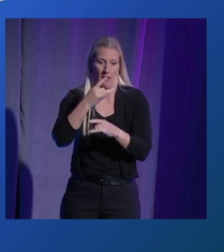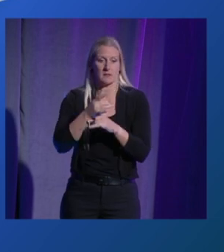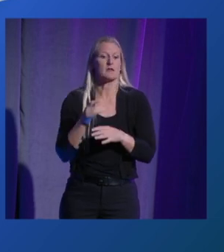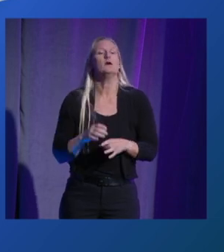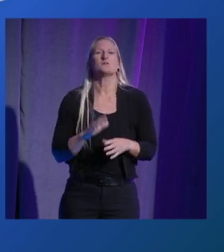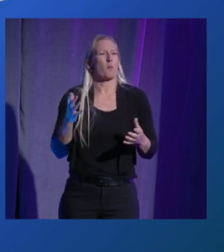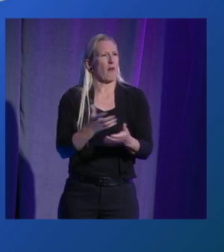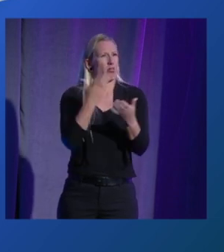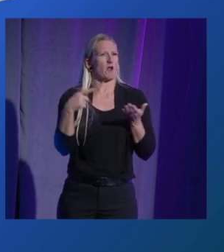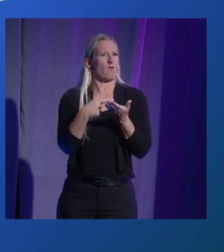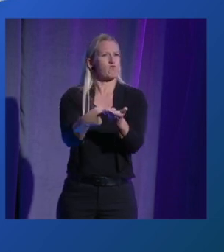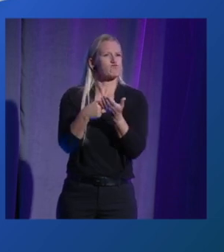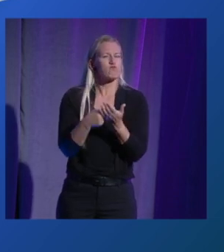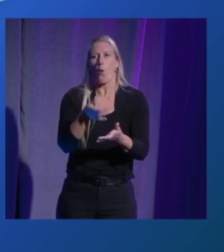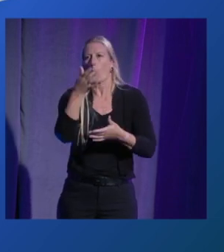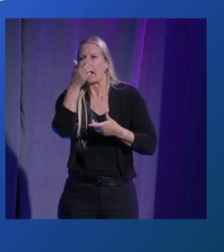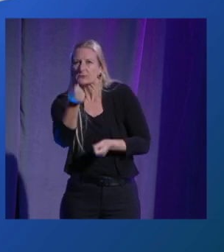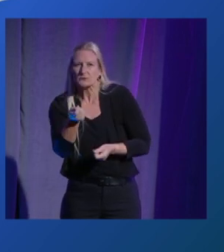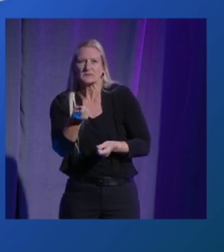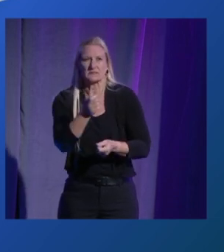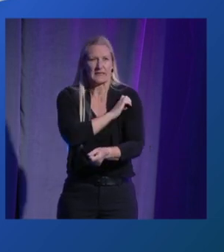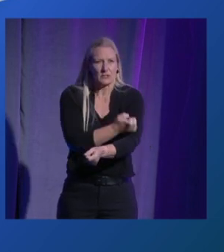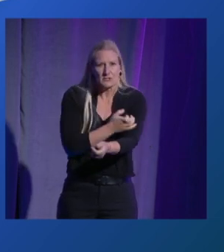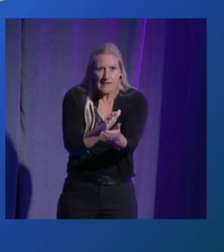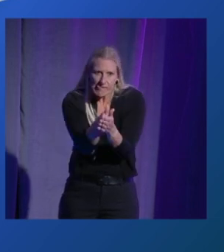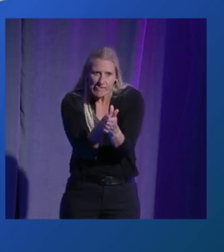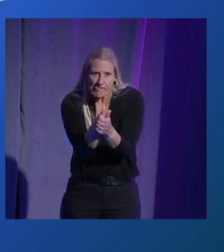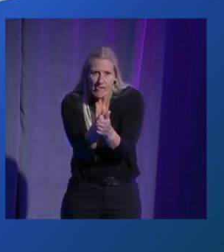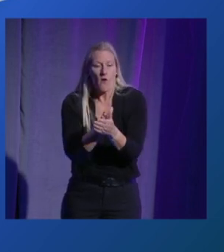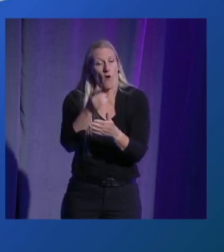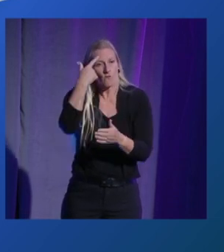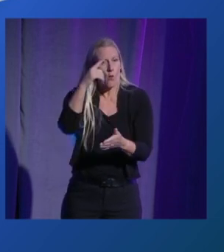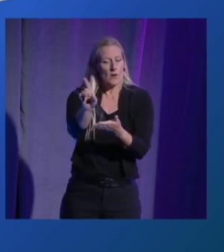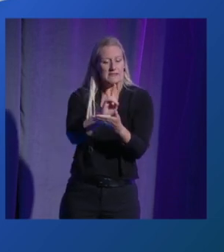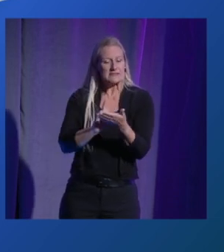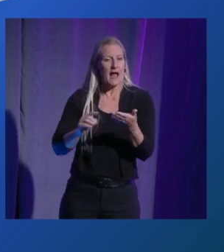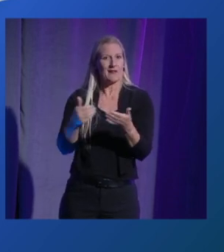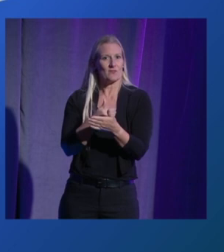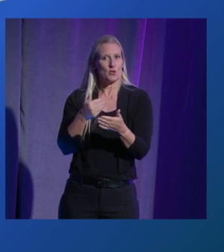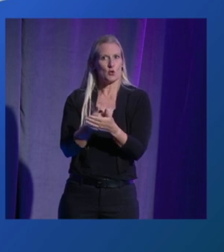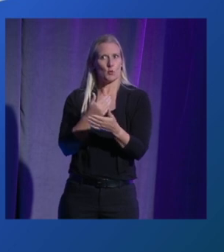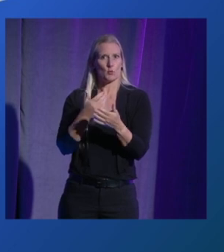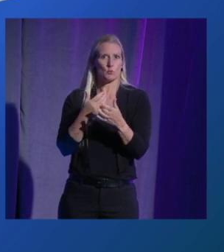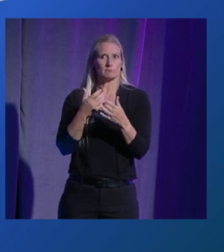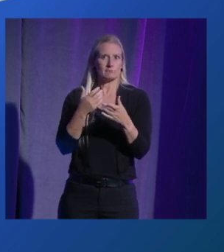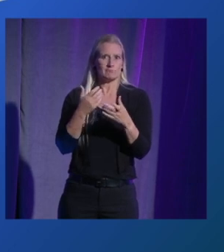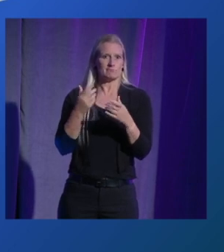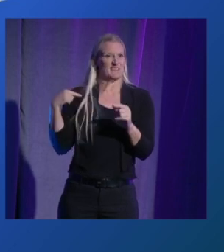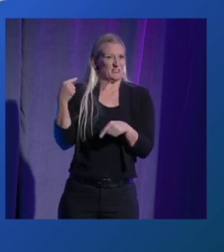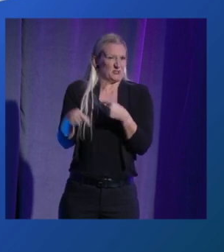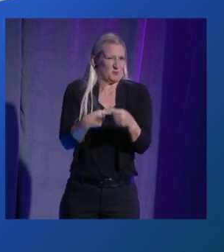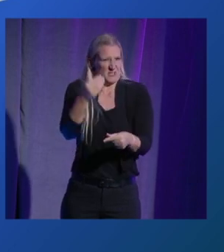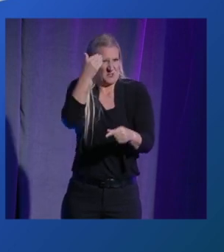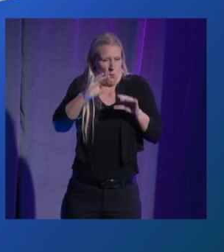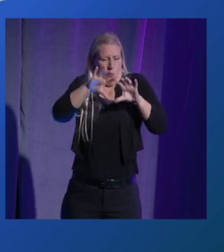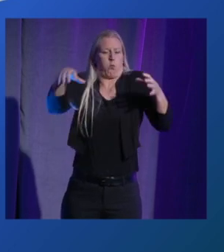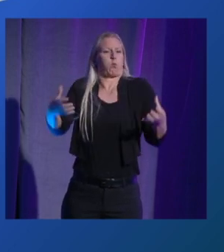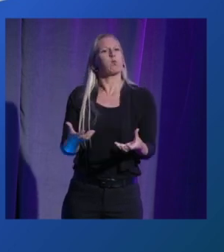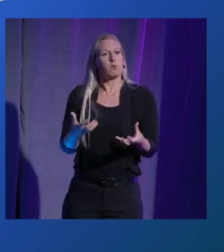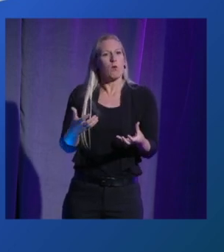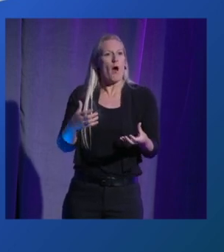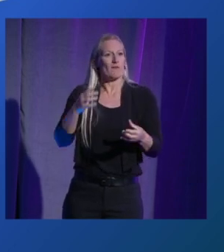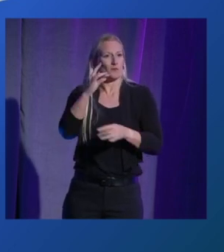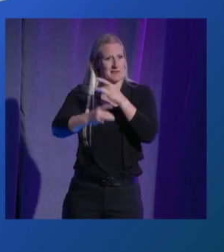interest energy behind designing the new uh generation of satellites to do artificial